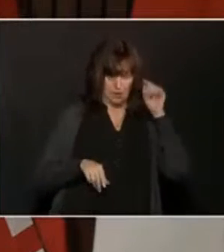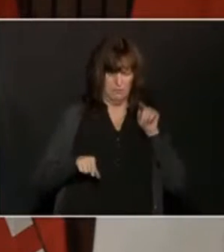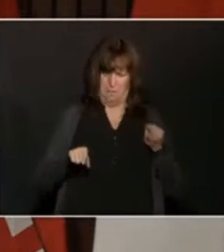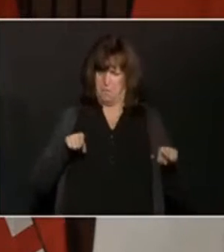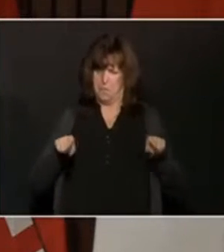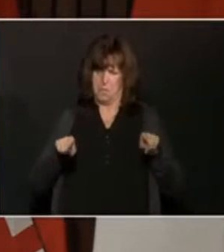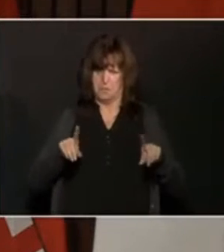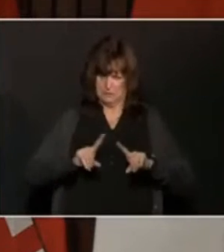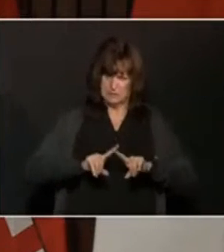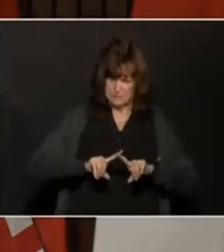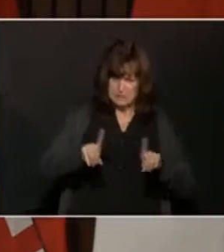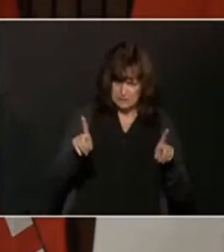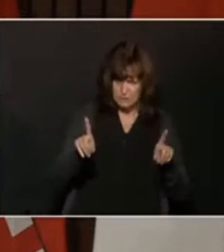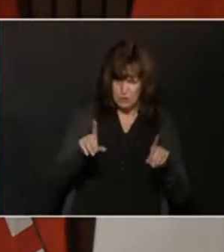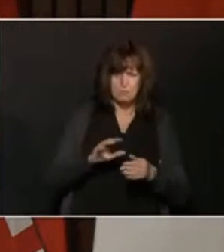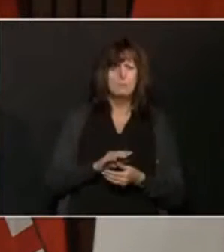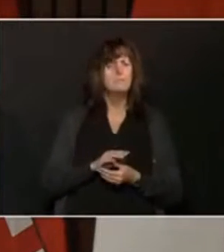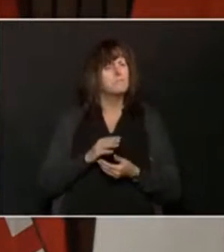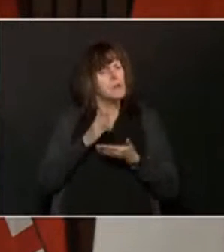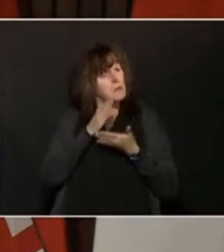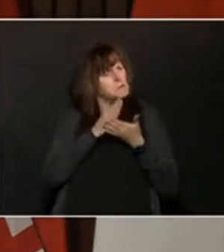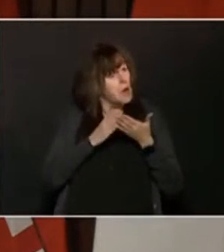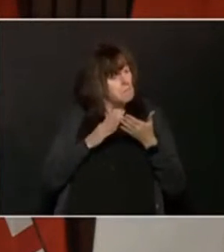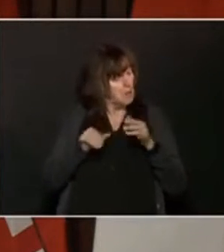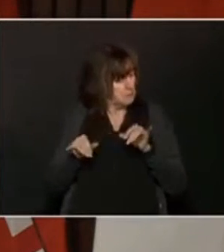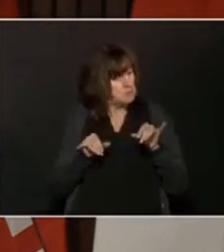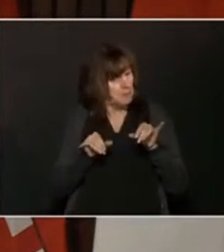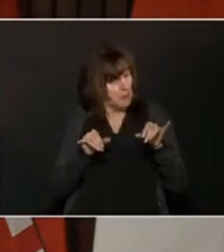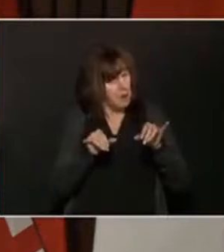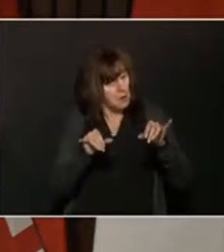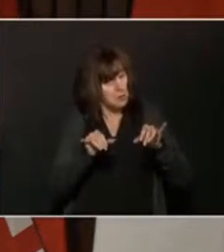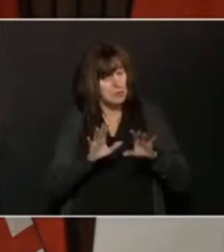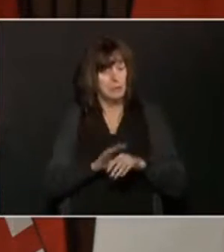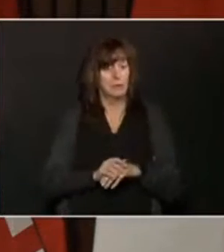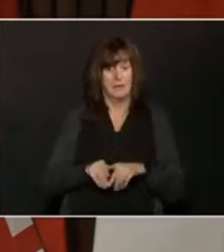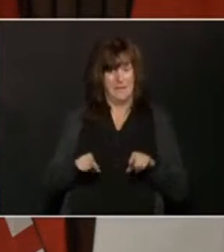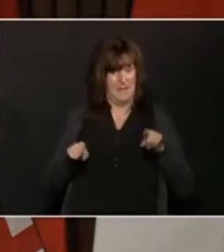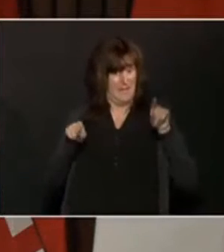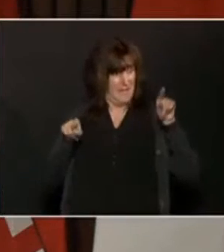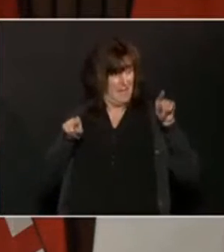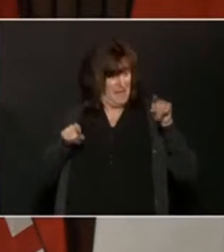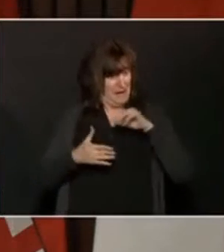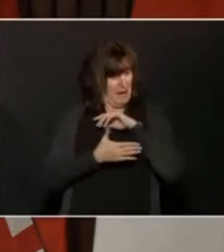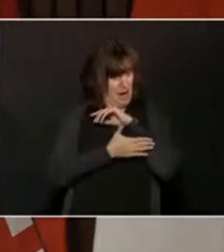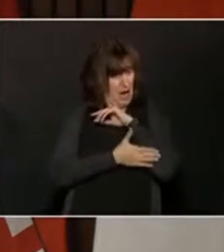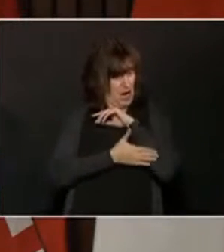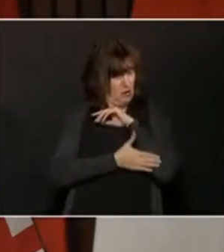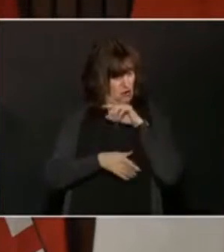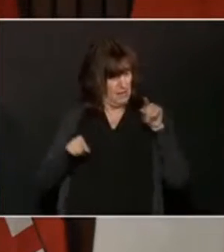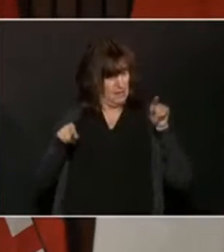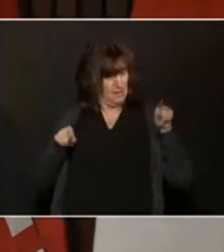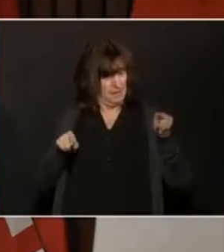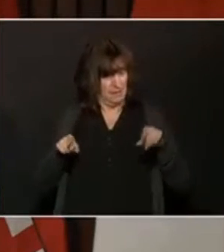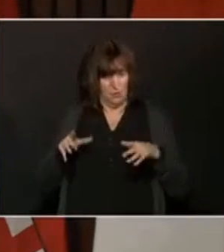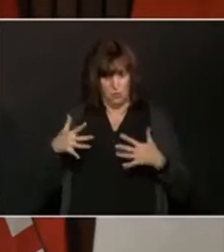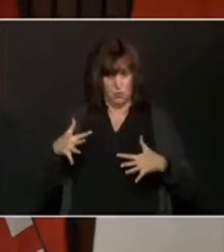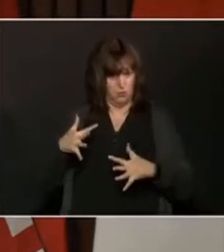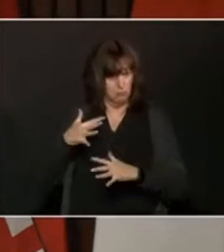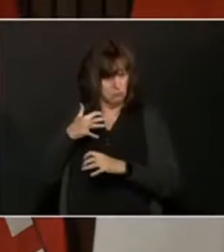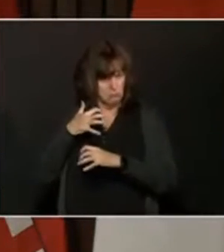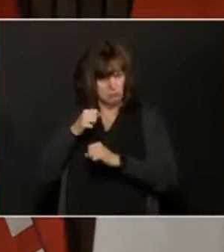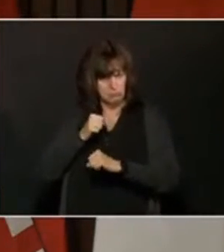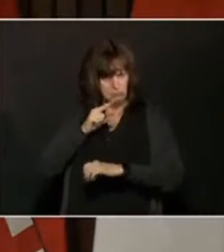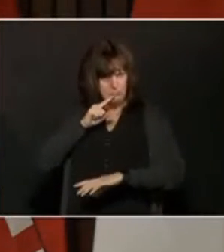well. So in both jurisdictions, they saw really kind of very strong stay-at-home directions.